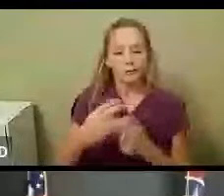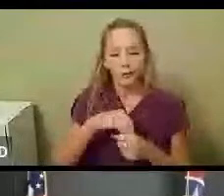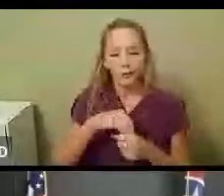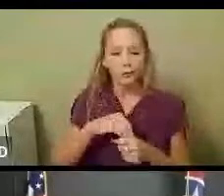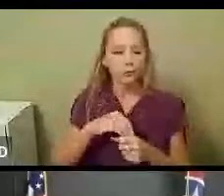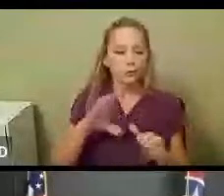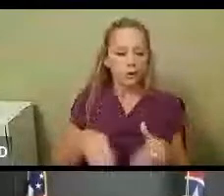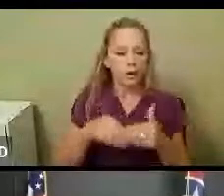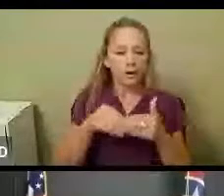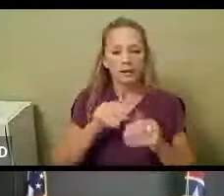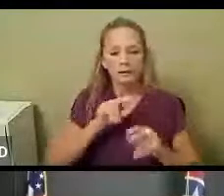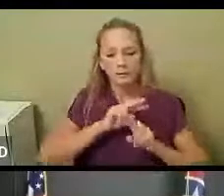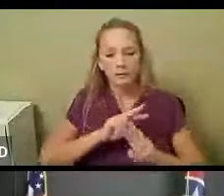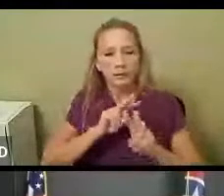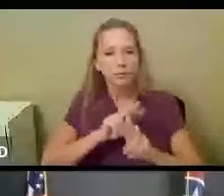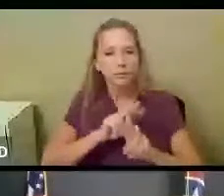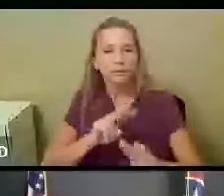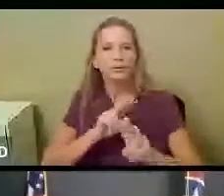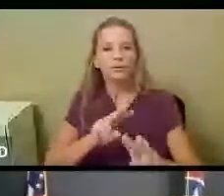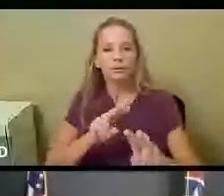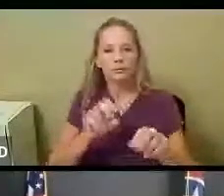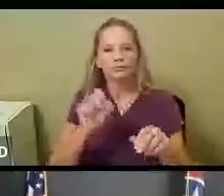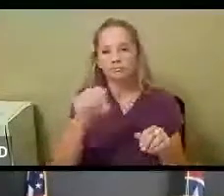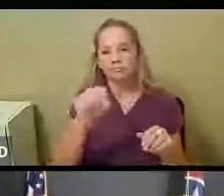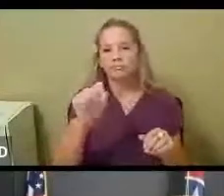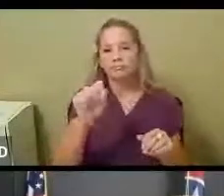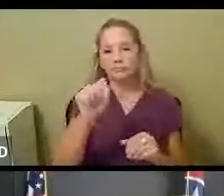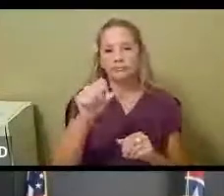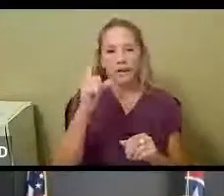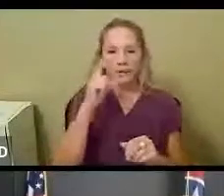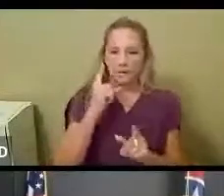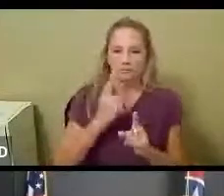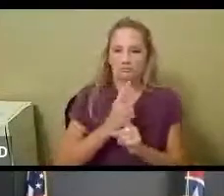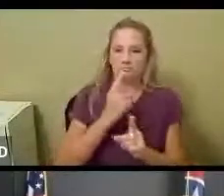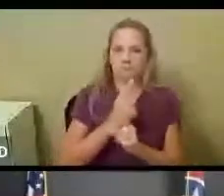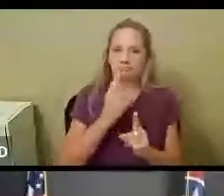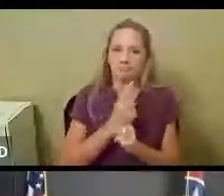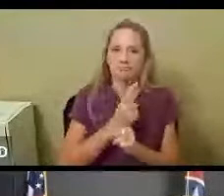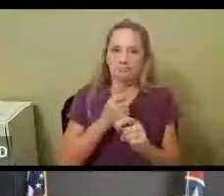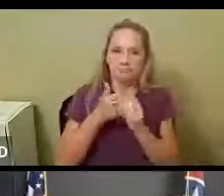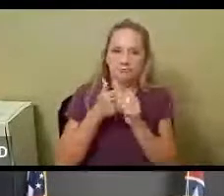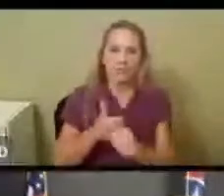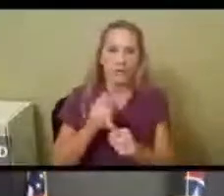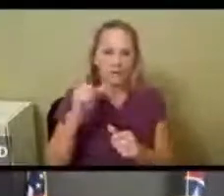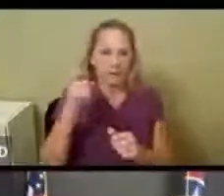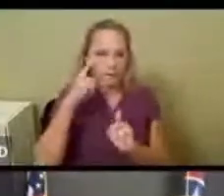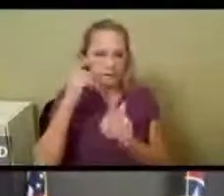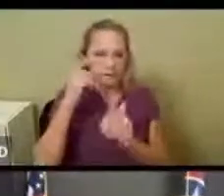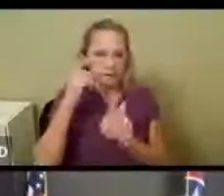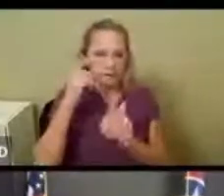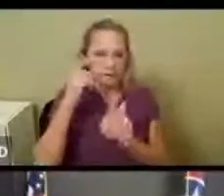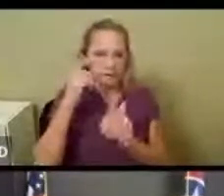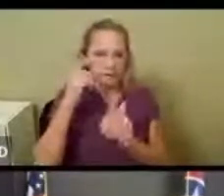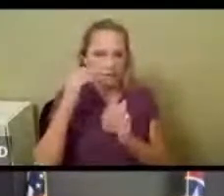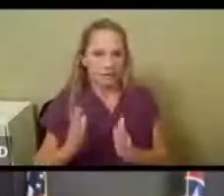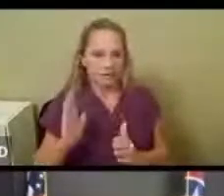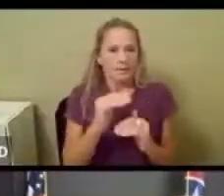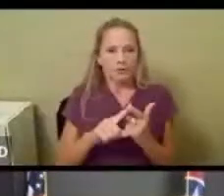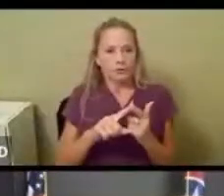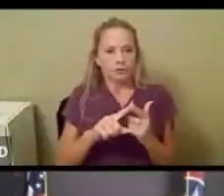funerals. Yes, I think that would be appropriate, as we're limited in our ability to regulate